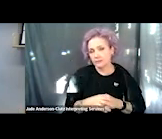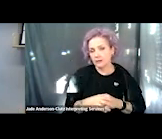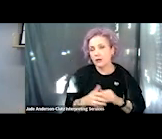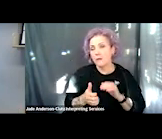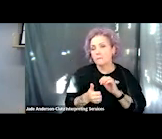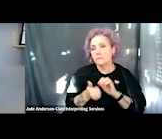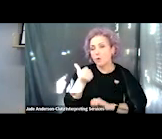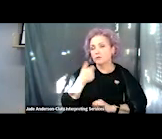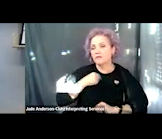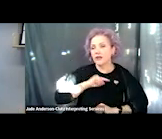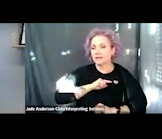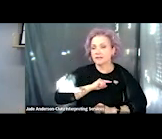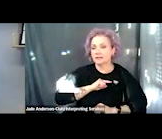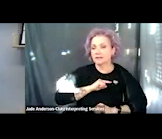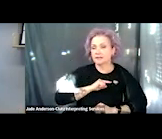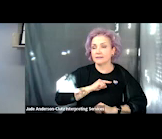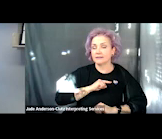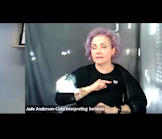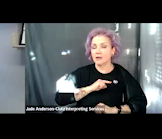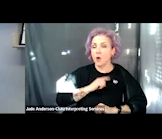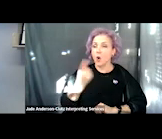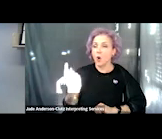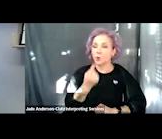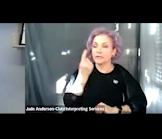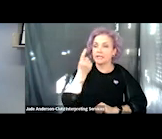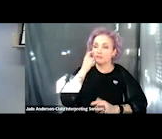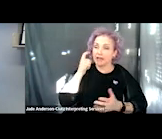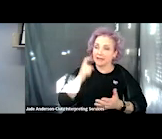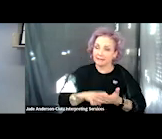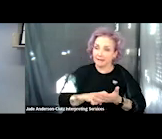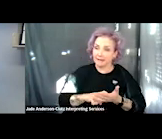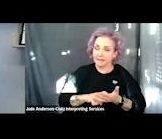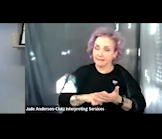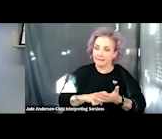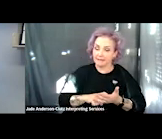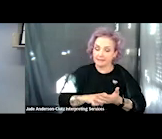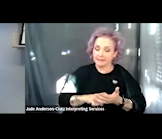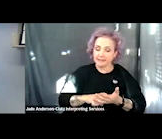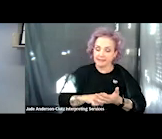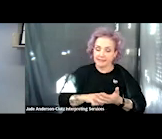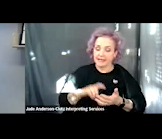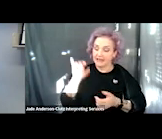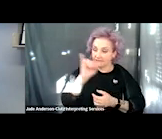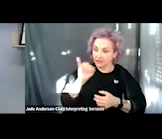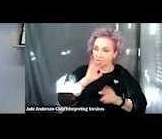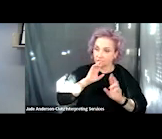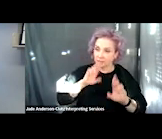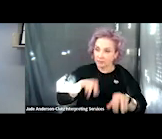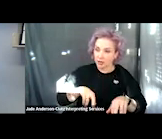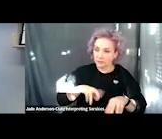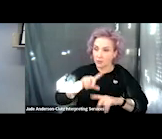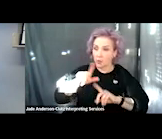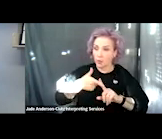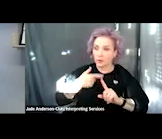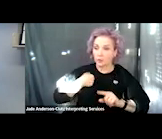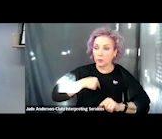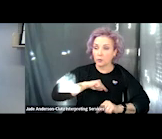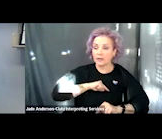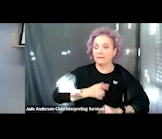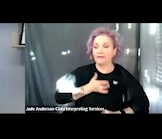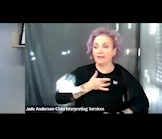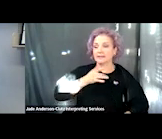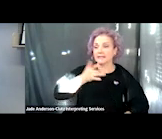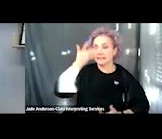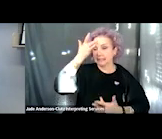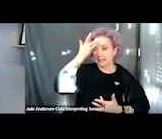responses as being related to an infection, right? So how do we induce a pathogen-free immune response in these animals? So first we